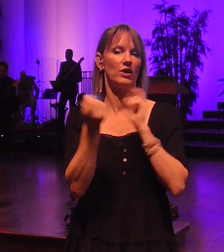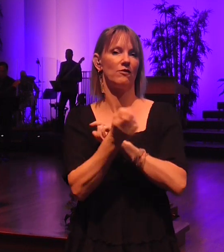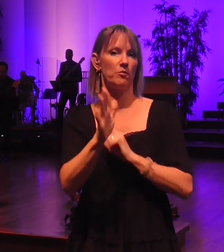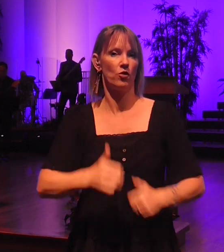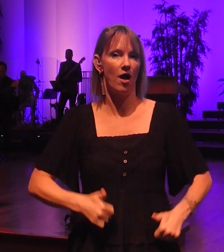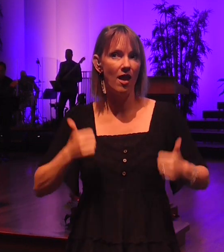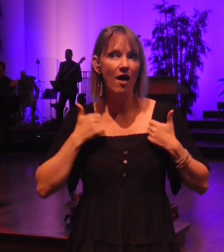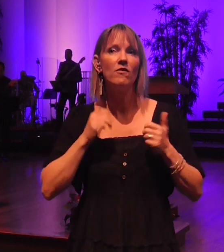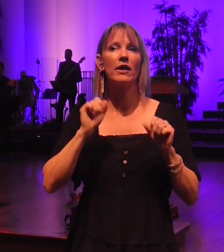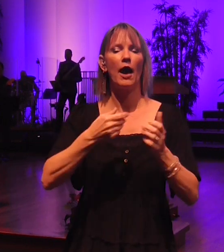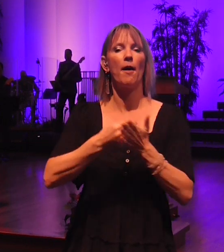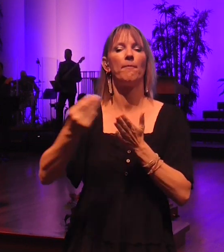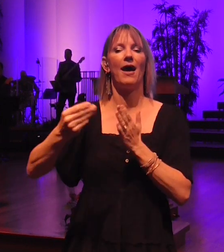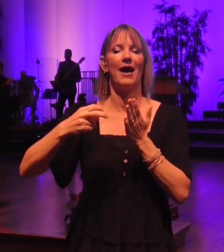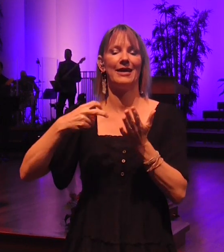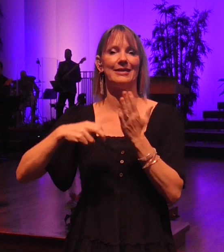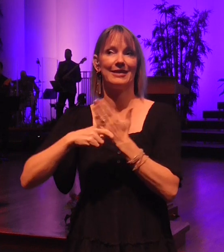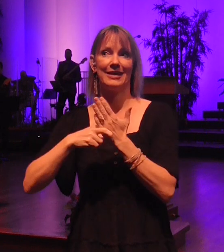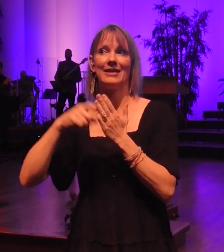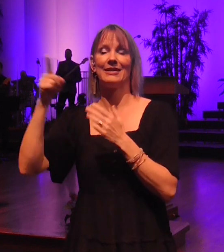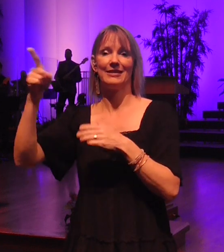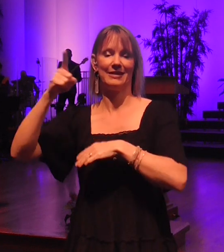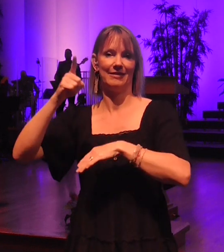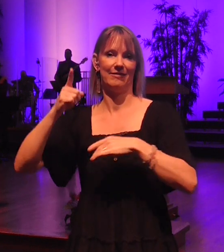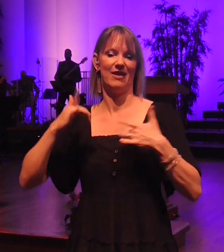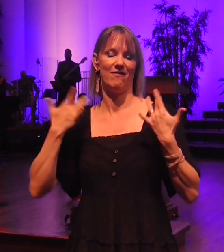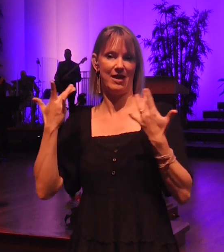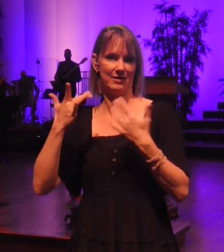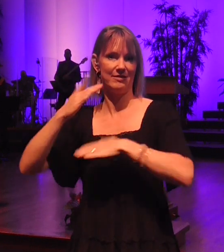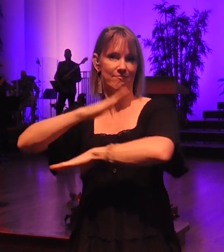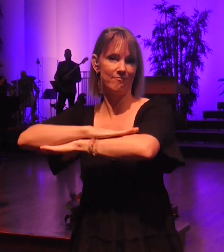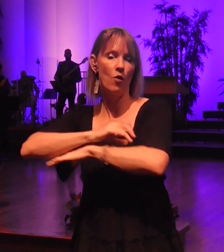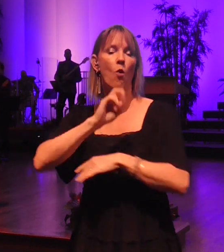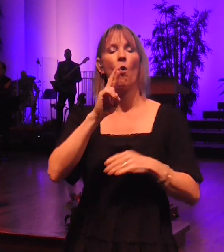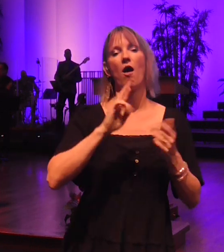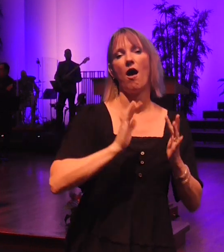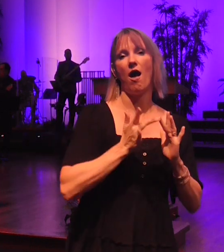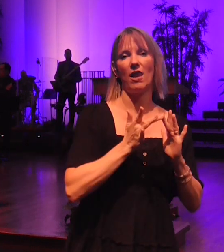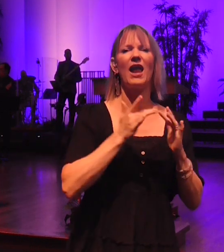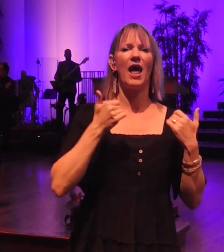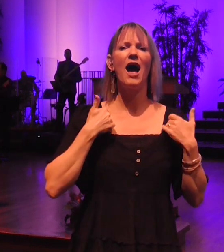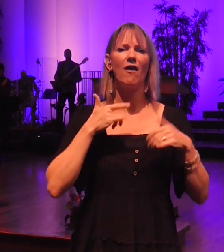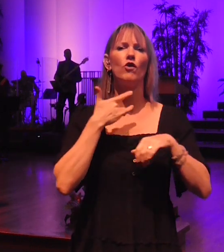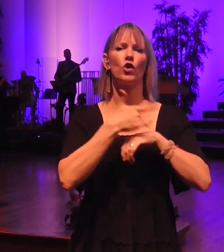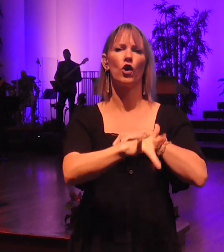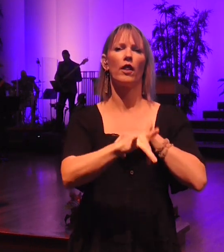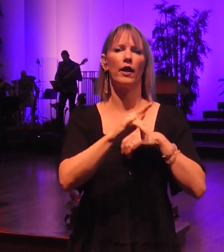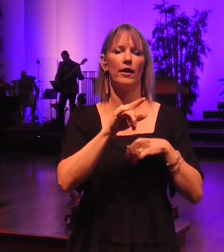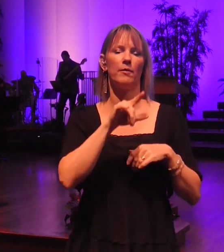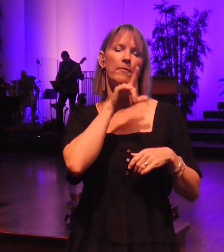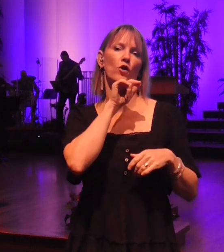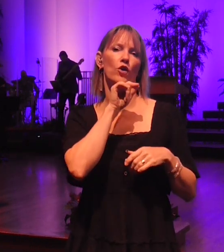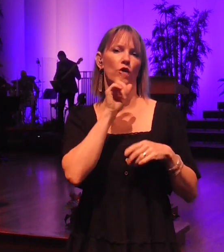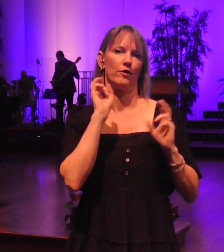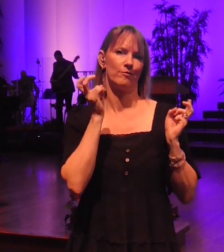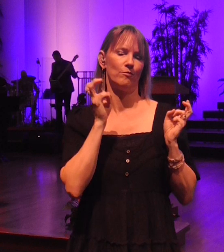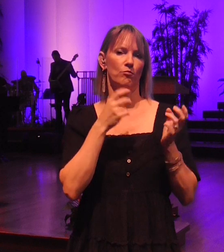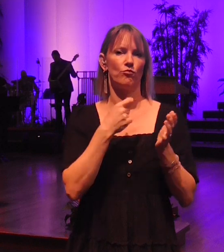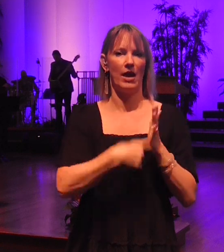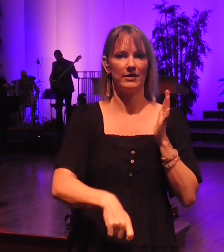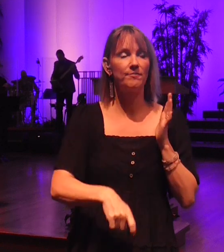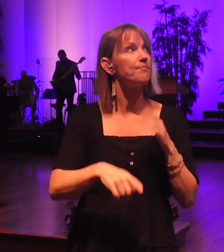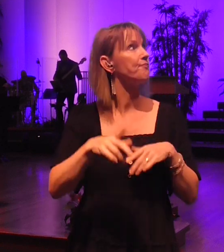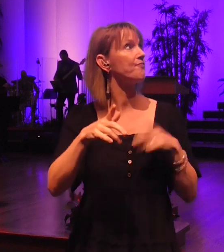and there is early bird pricing. And, it's going to be cool. I hope to see you there, and that's all I have to say about